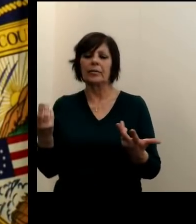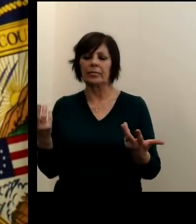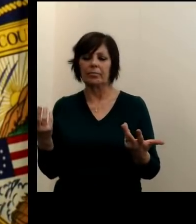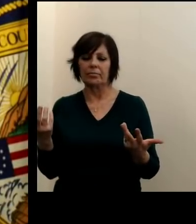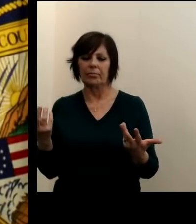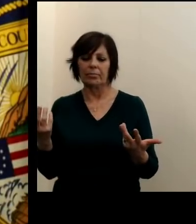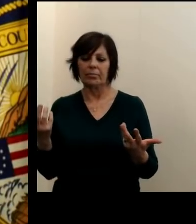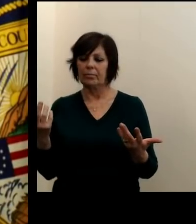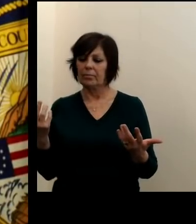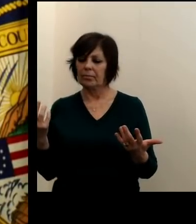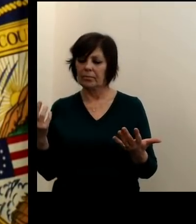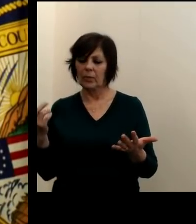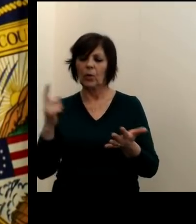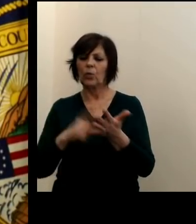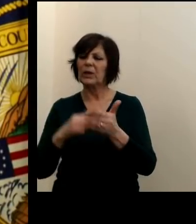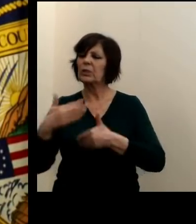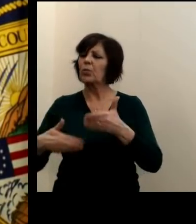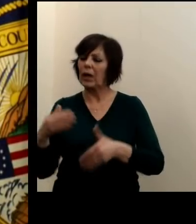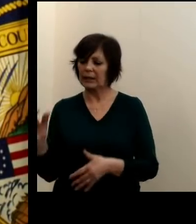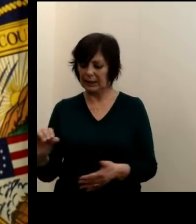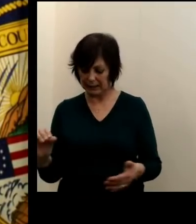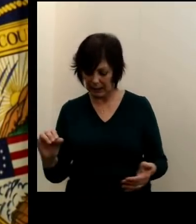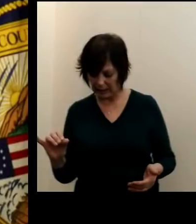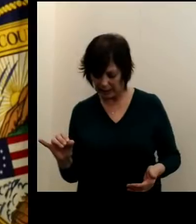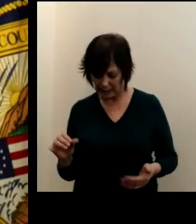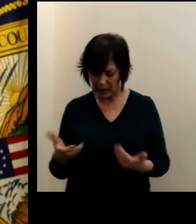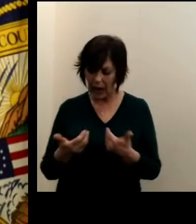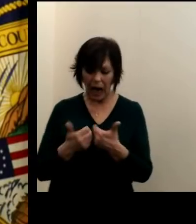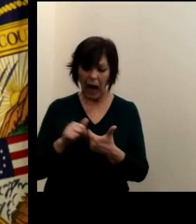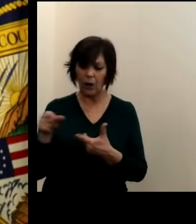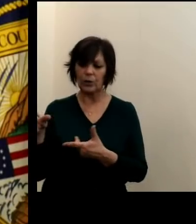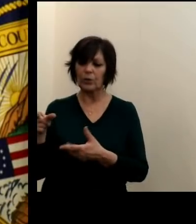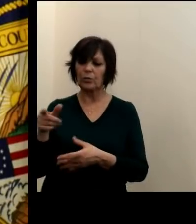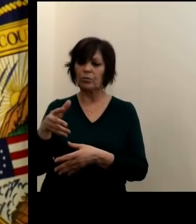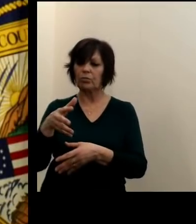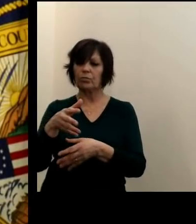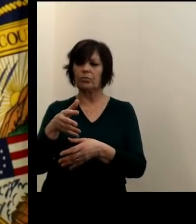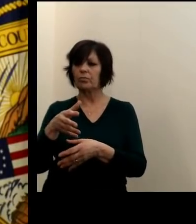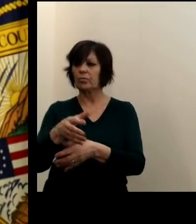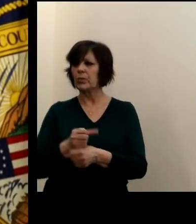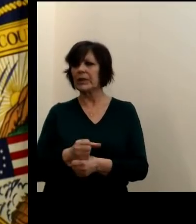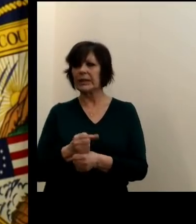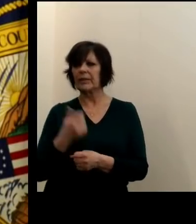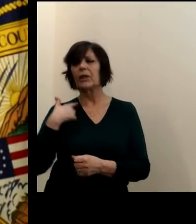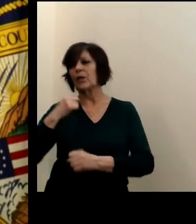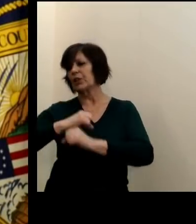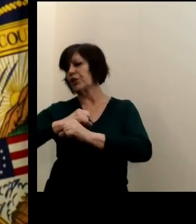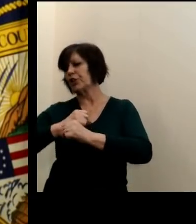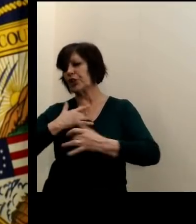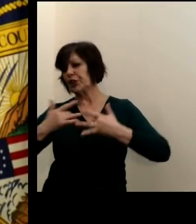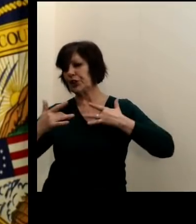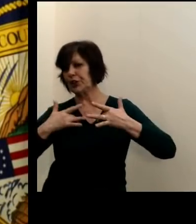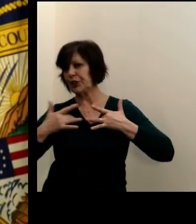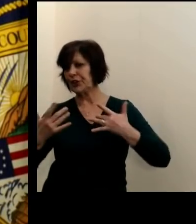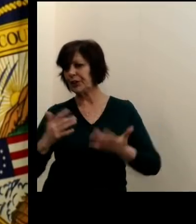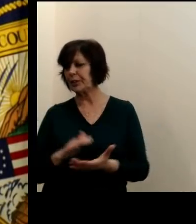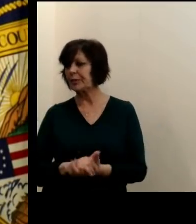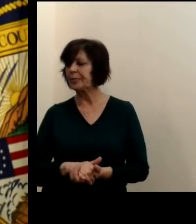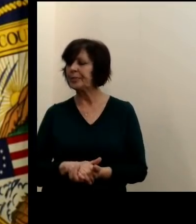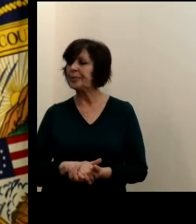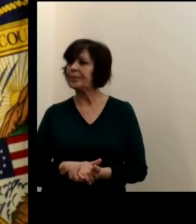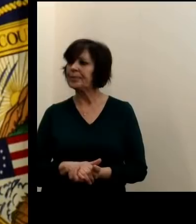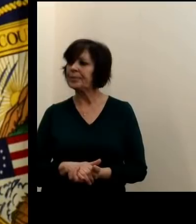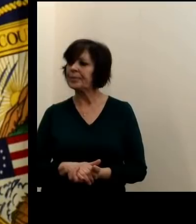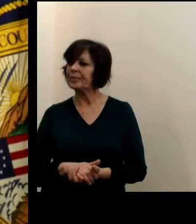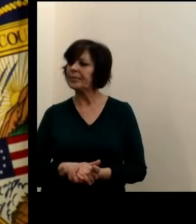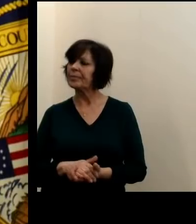that communication process like? How do you receive it? Where do you receive it? I know there's some security concerns that are probably going to preclude you from answering some of that, but can you